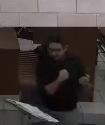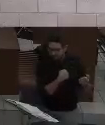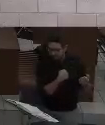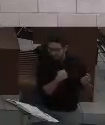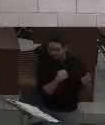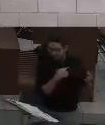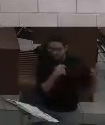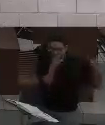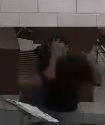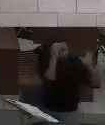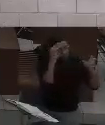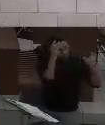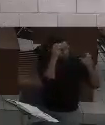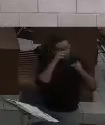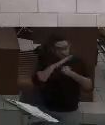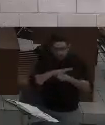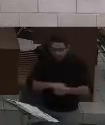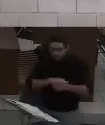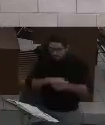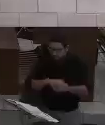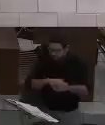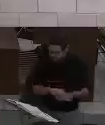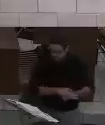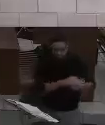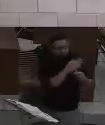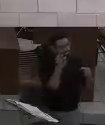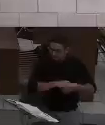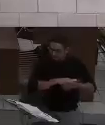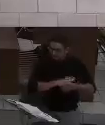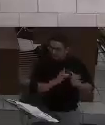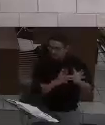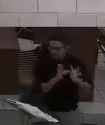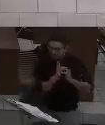Satan had me bound, Jesus lifted me.